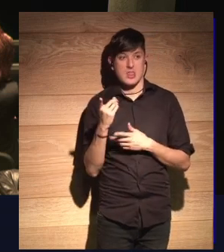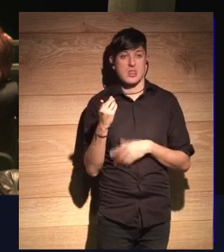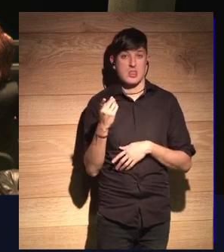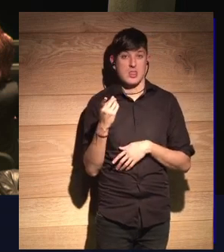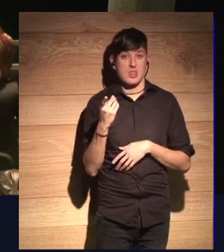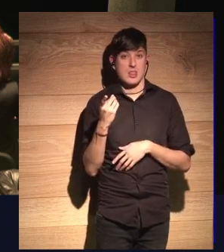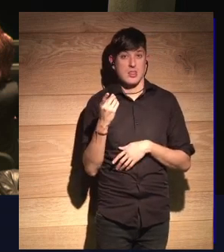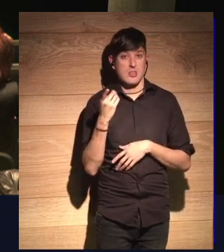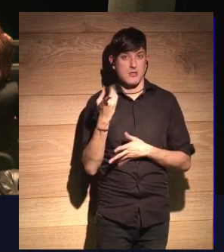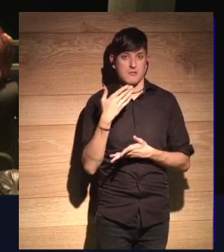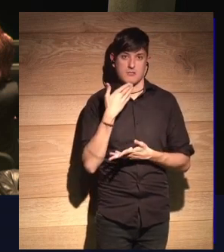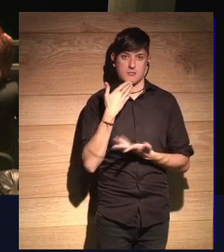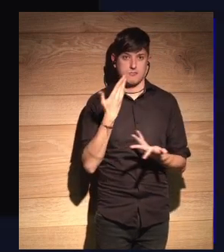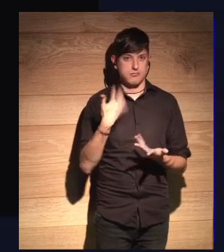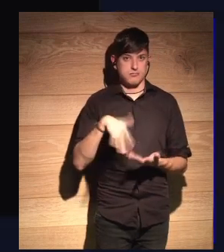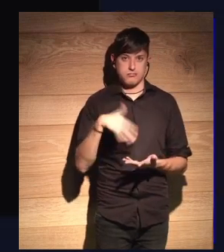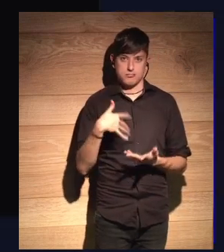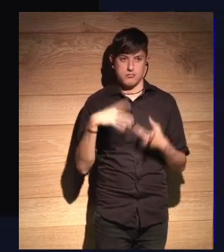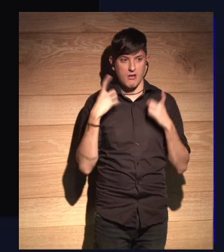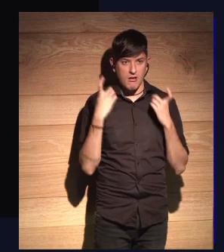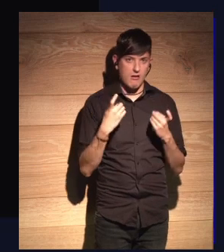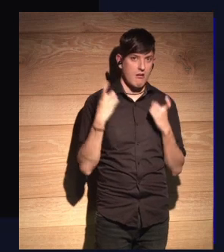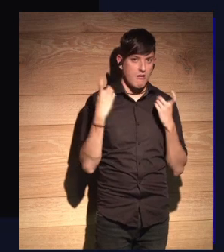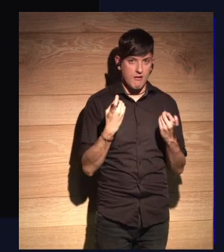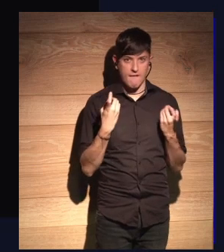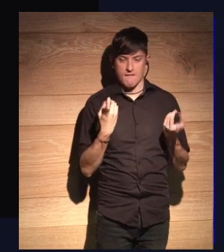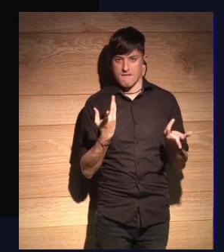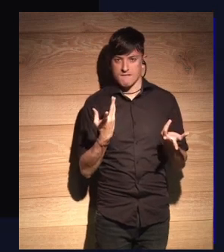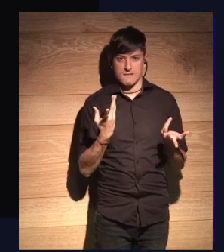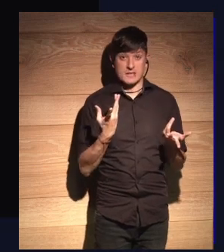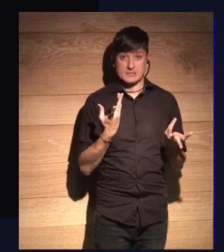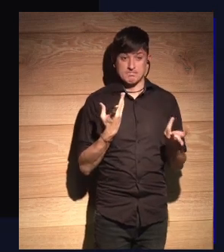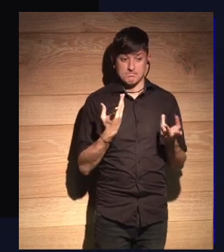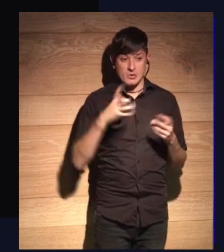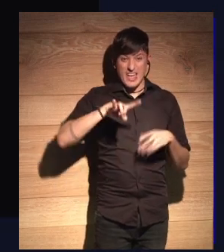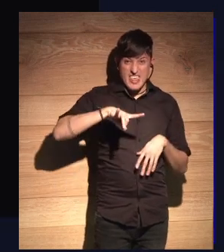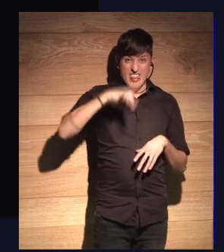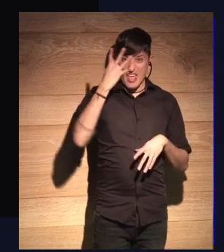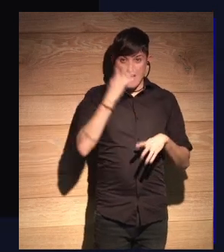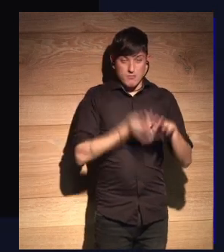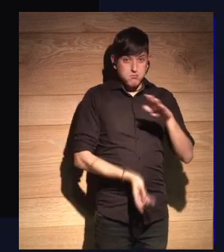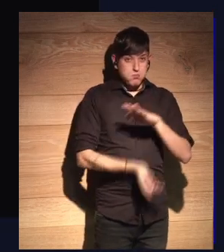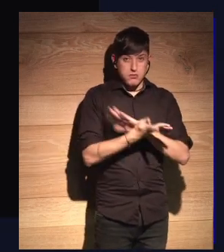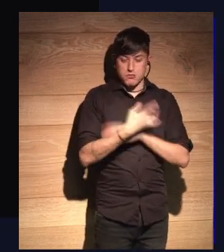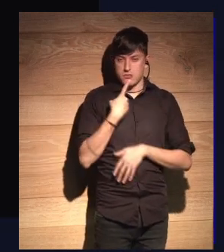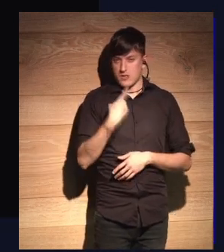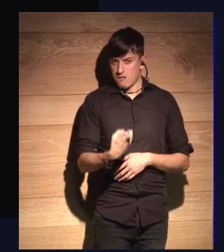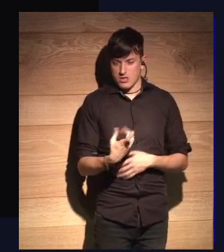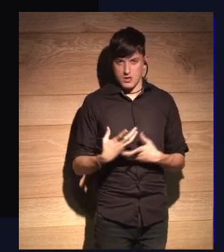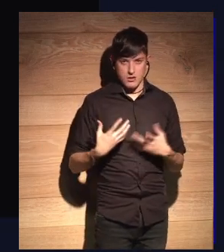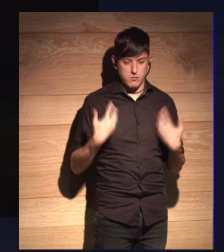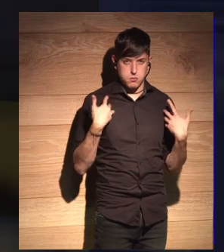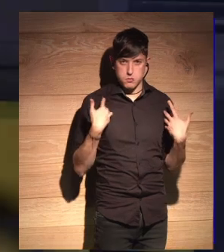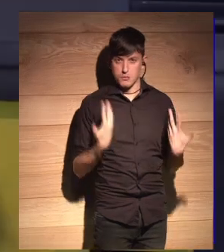of trying to put something together. And what I started to experiment with that I've always been interested in is utilizing cameras